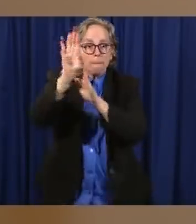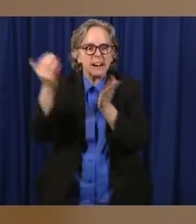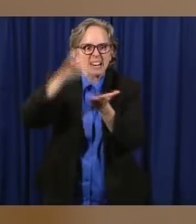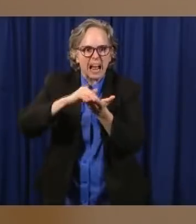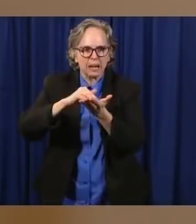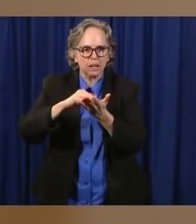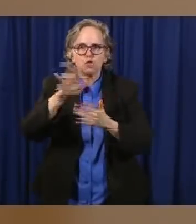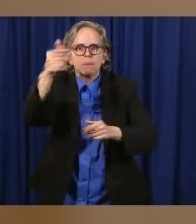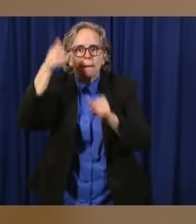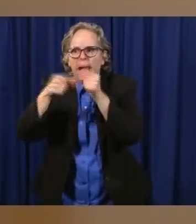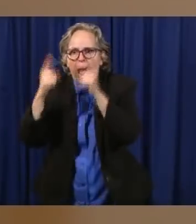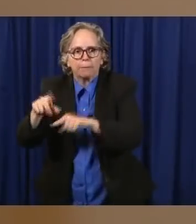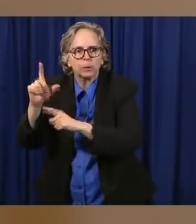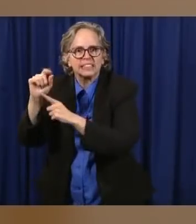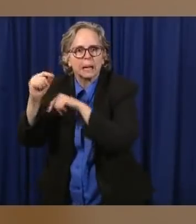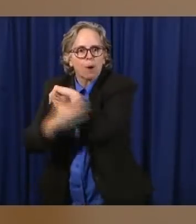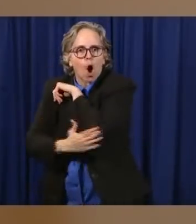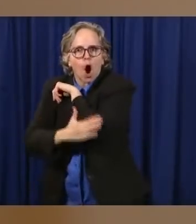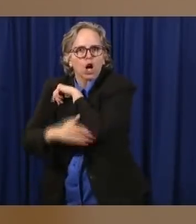of our population is still